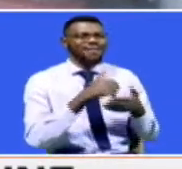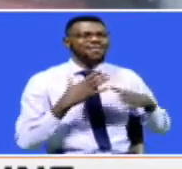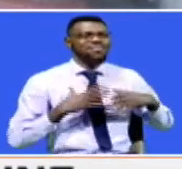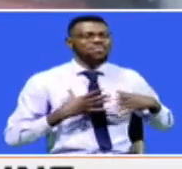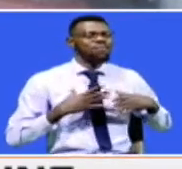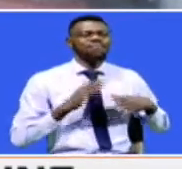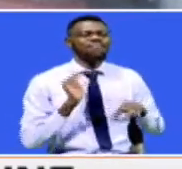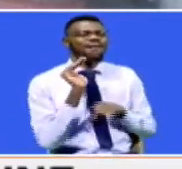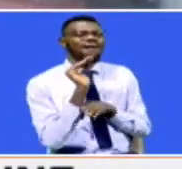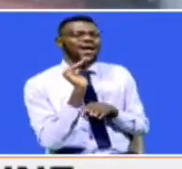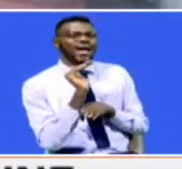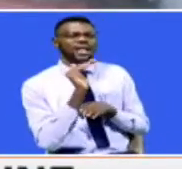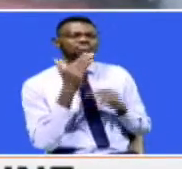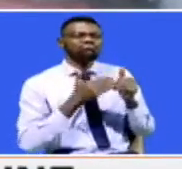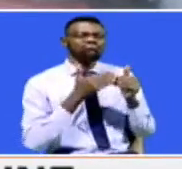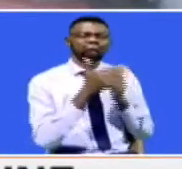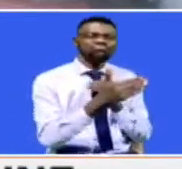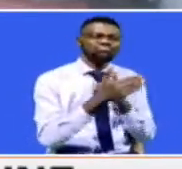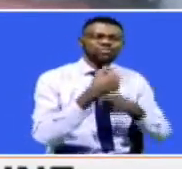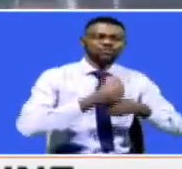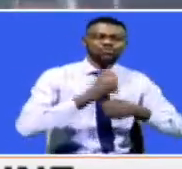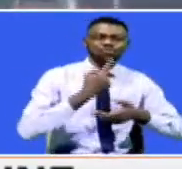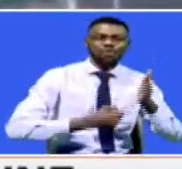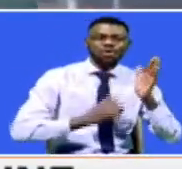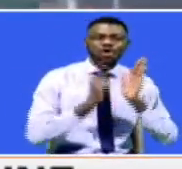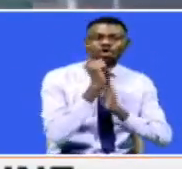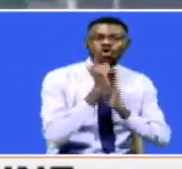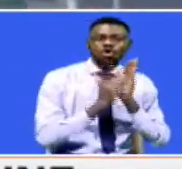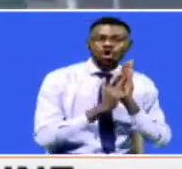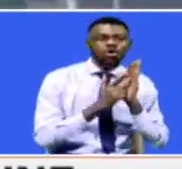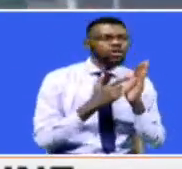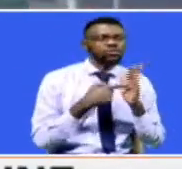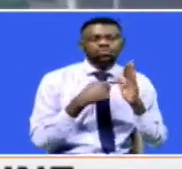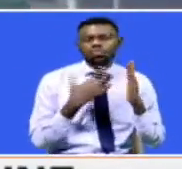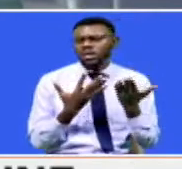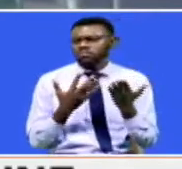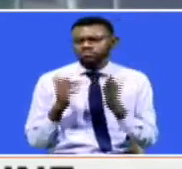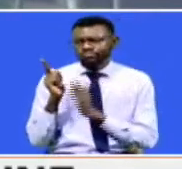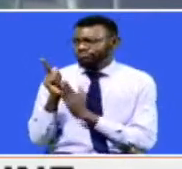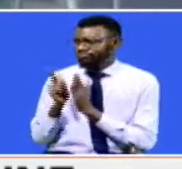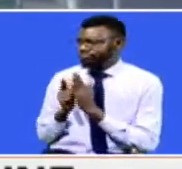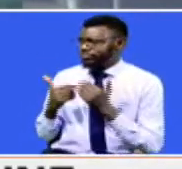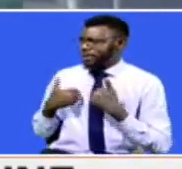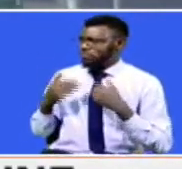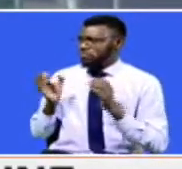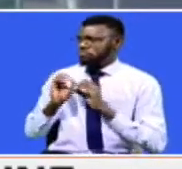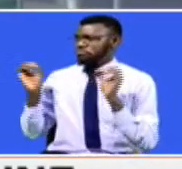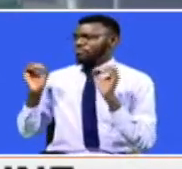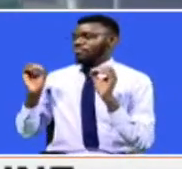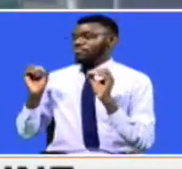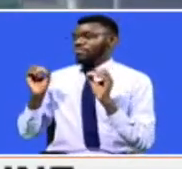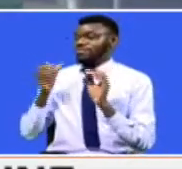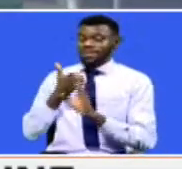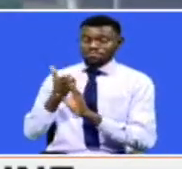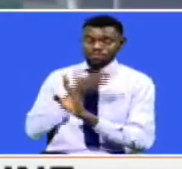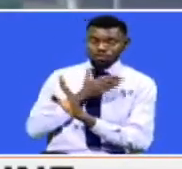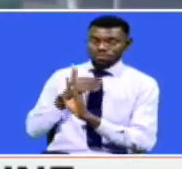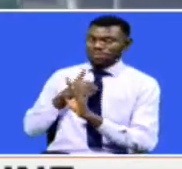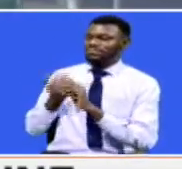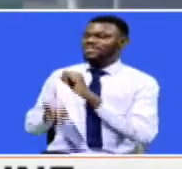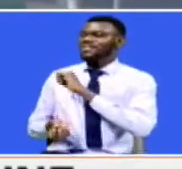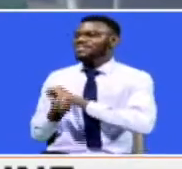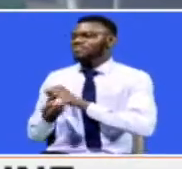to what end, what exactly does the law say? Well, we do not have that in the law. Okay. I've given you the very first one, which is the ground